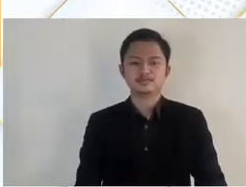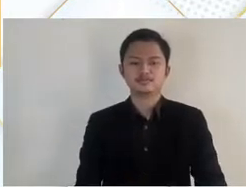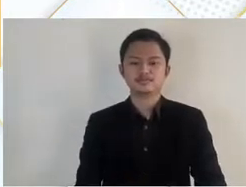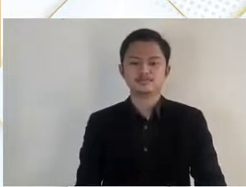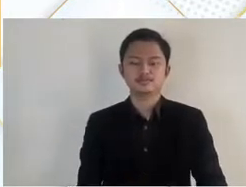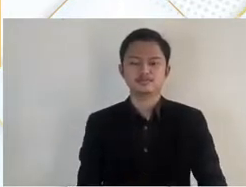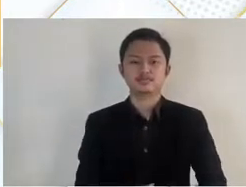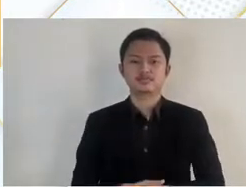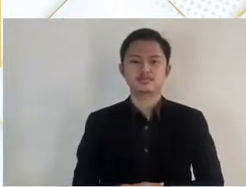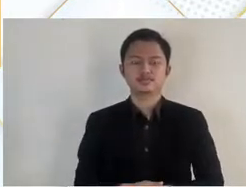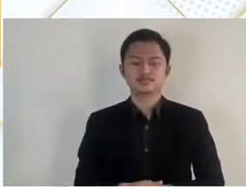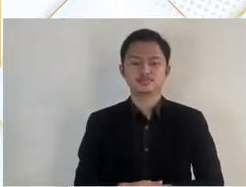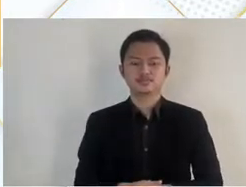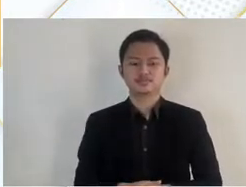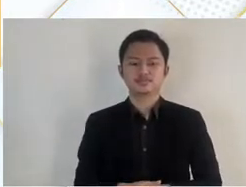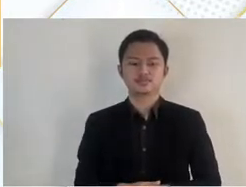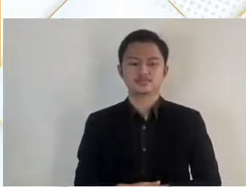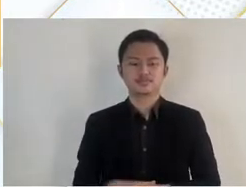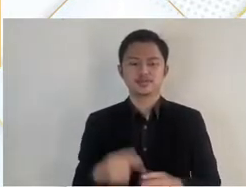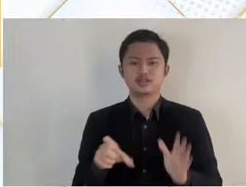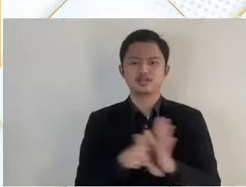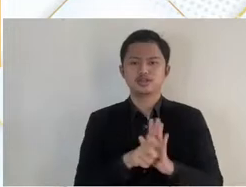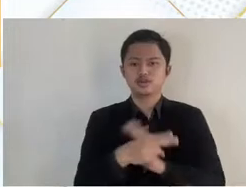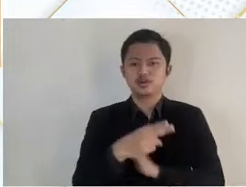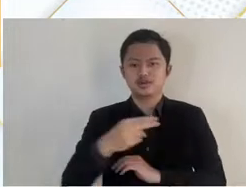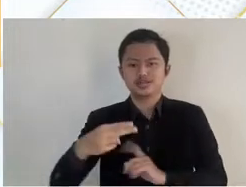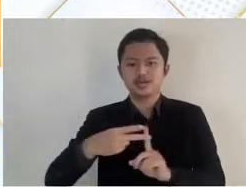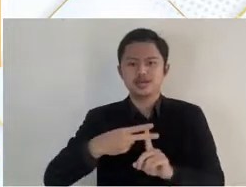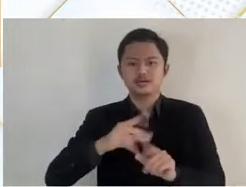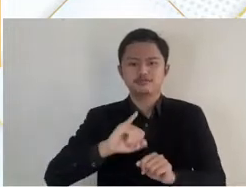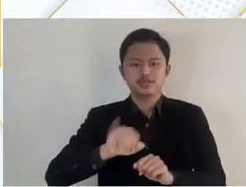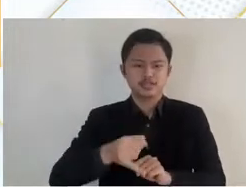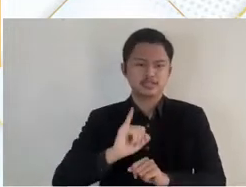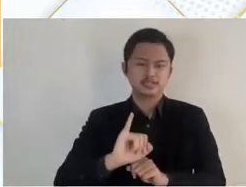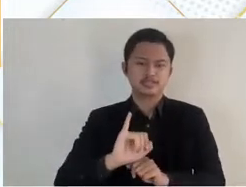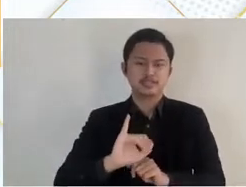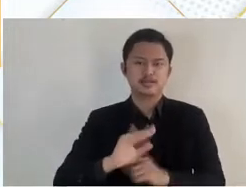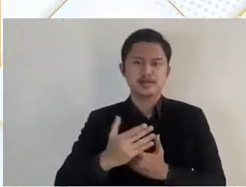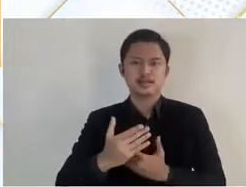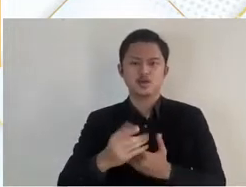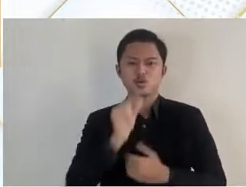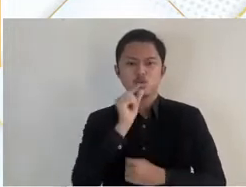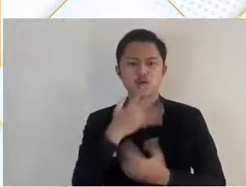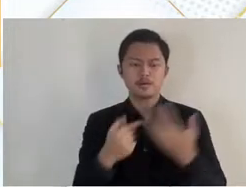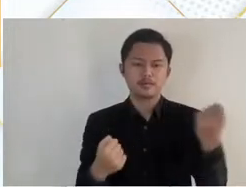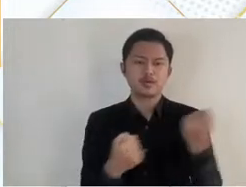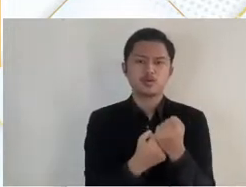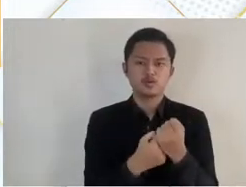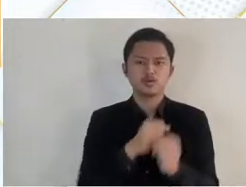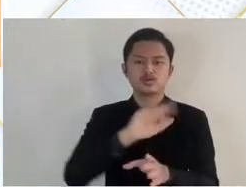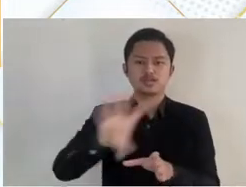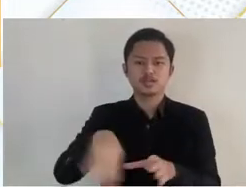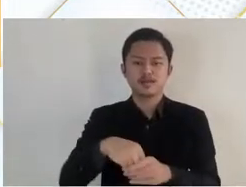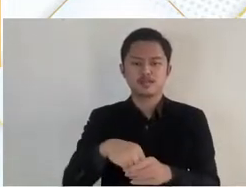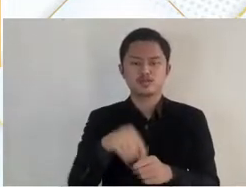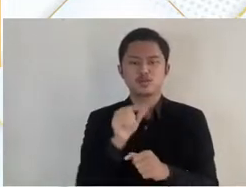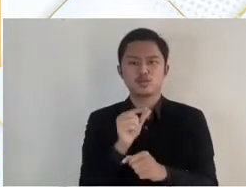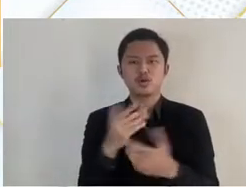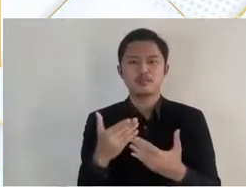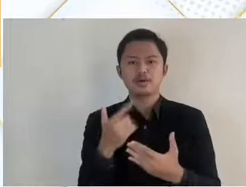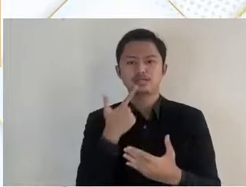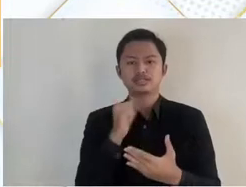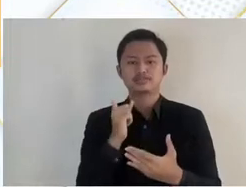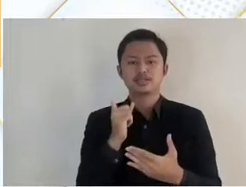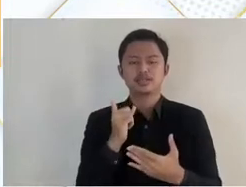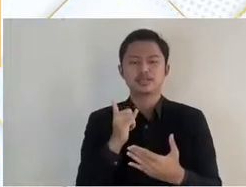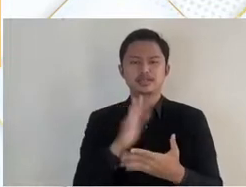states, particularly Indonesia, Fiji, and the Pacific, to support and participate in the new Action for Plan